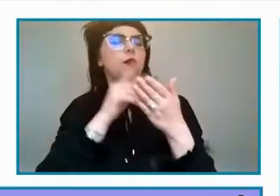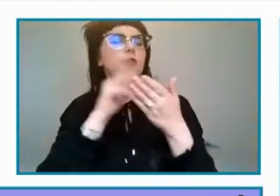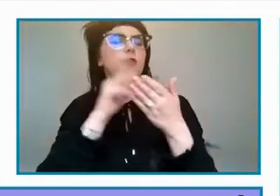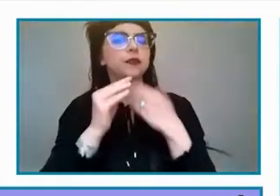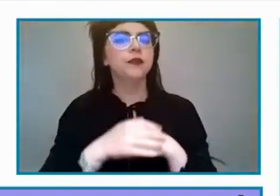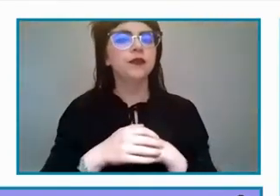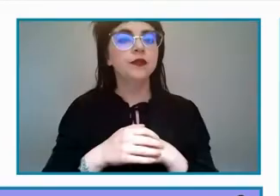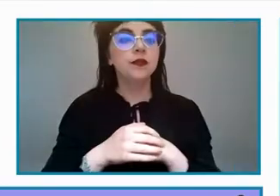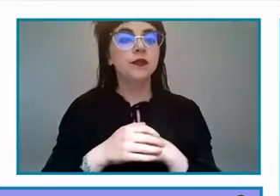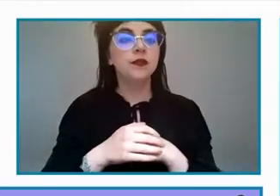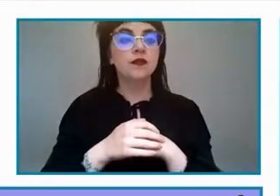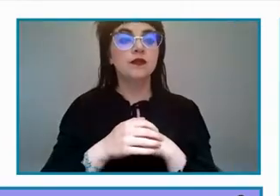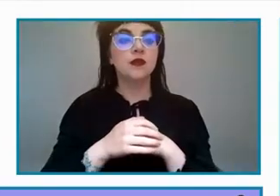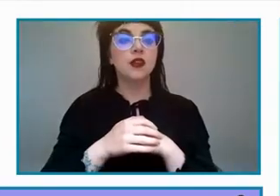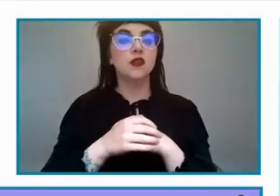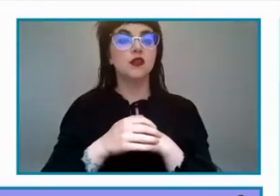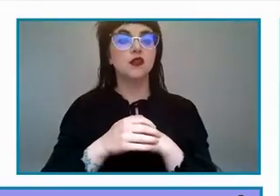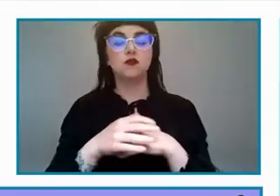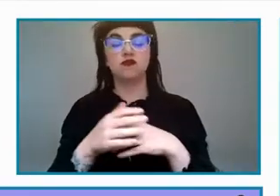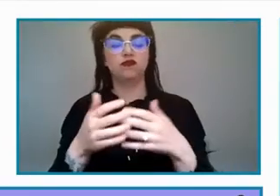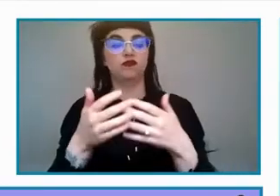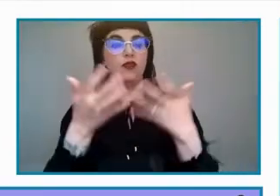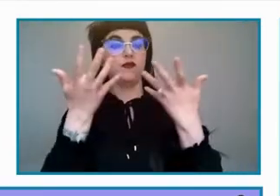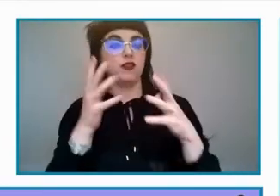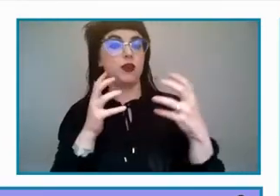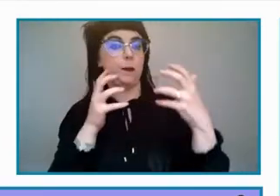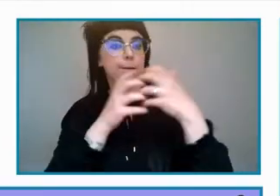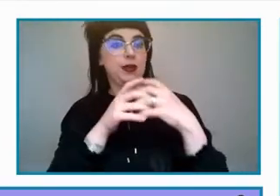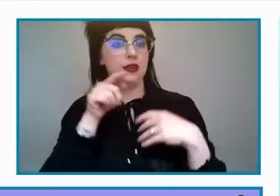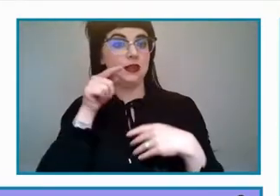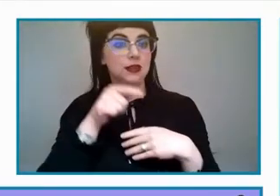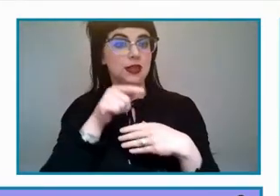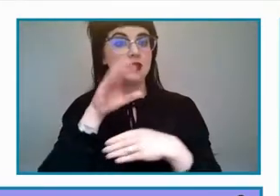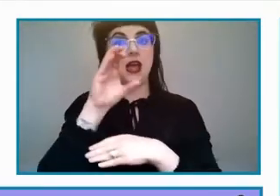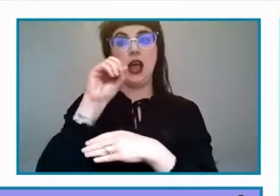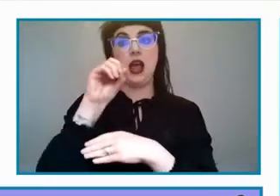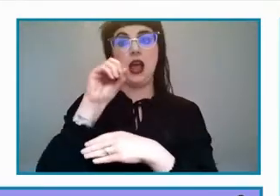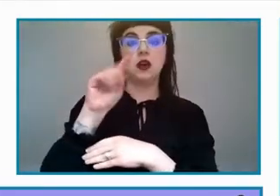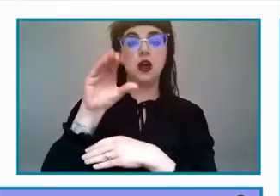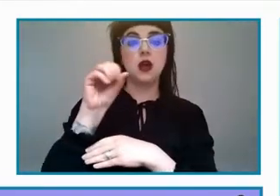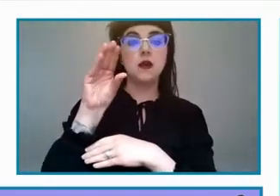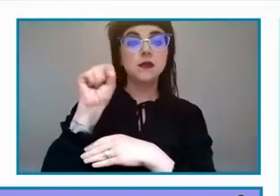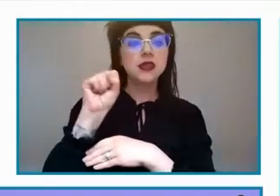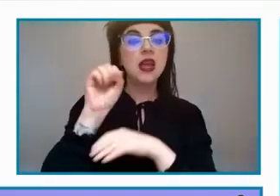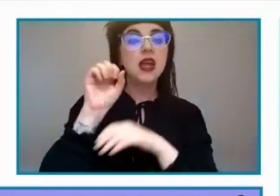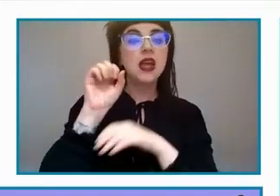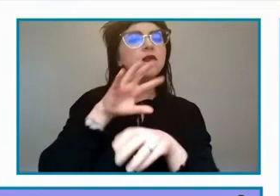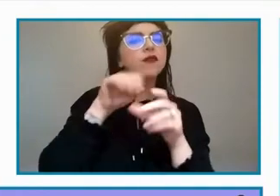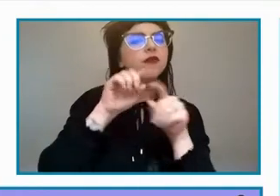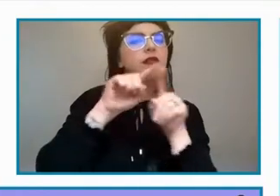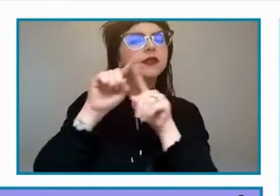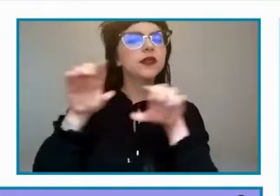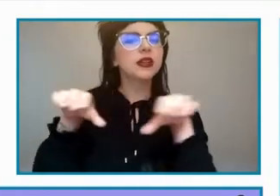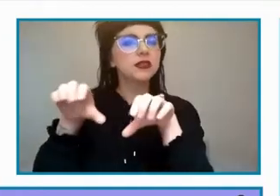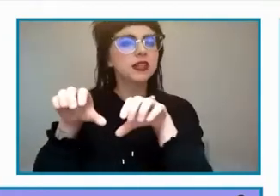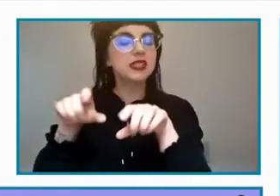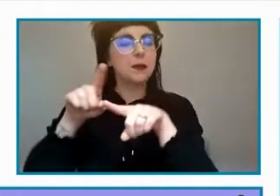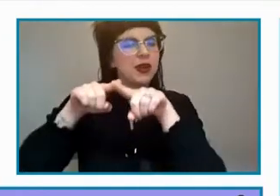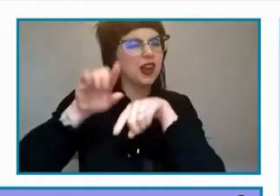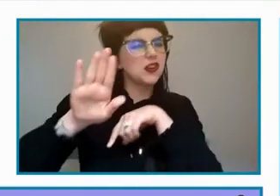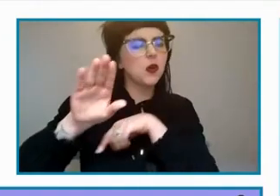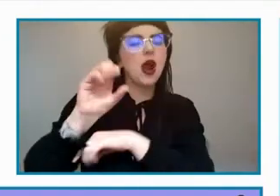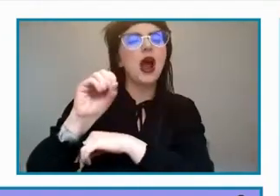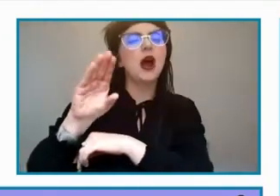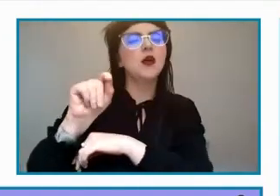achieve these outcomes, grantees conduct any of these activities depending on their outcomes. The activities